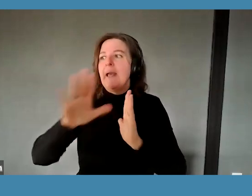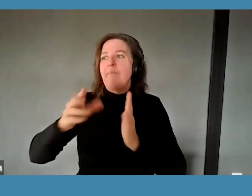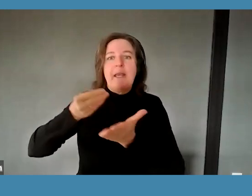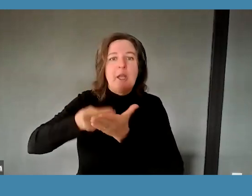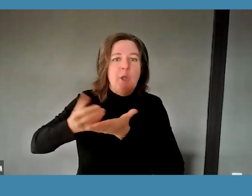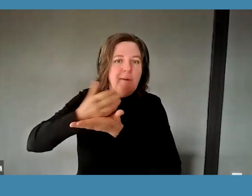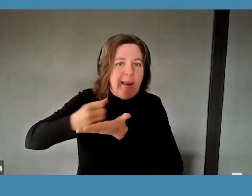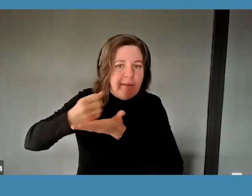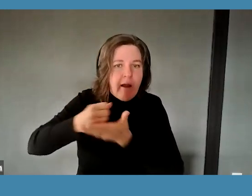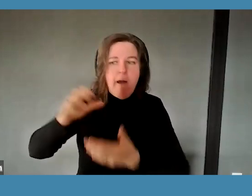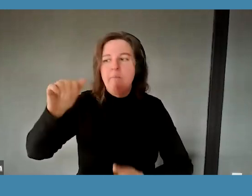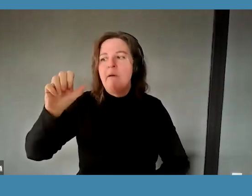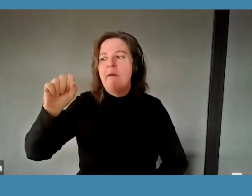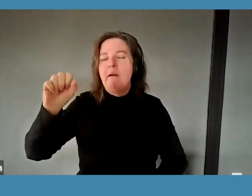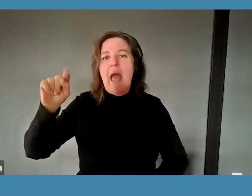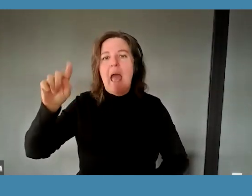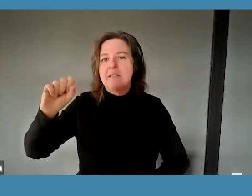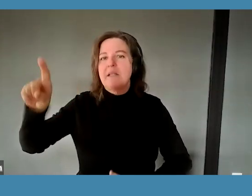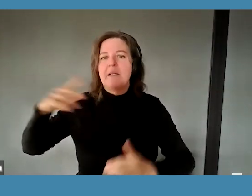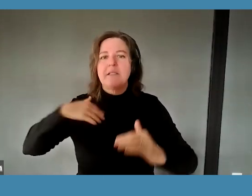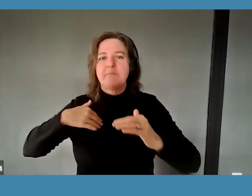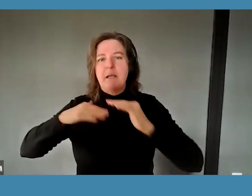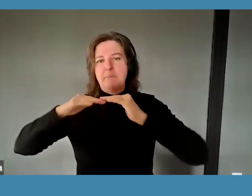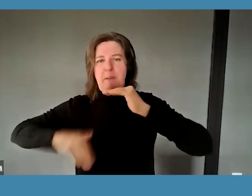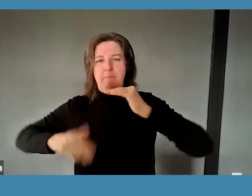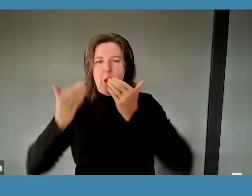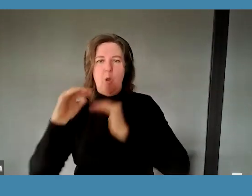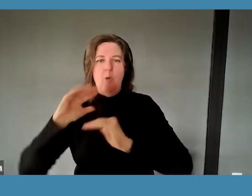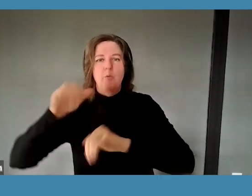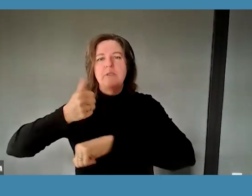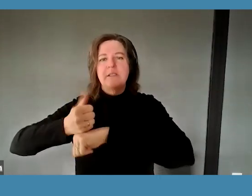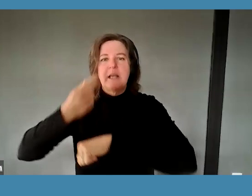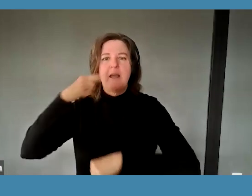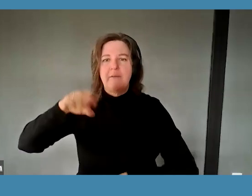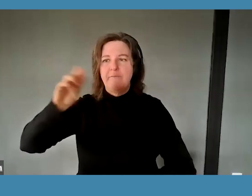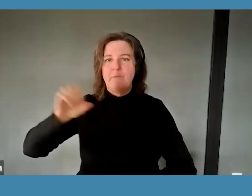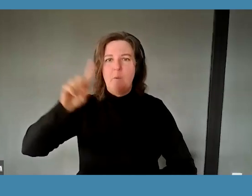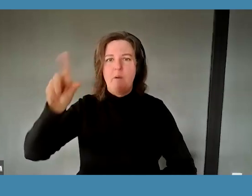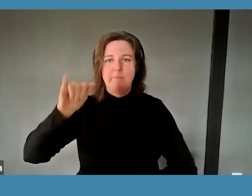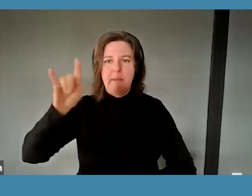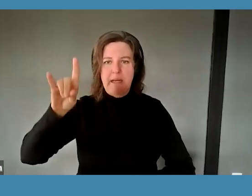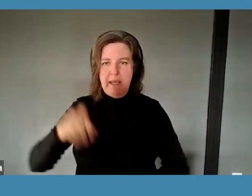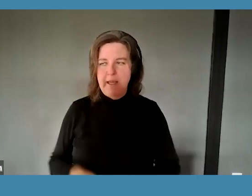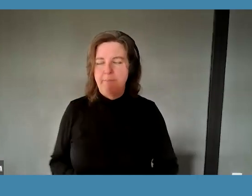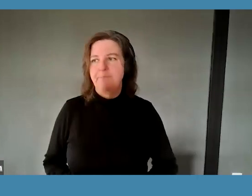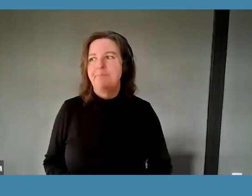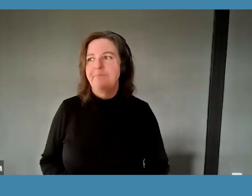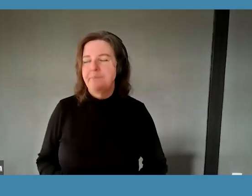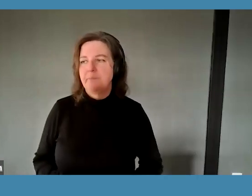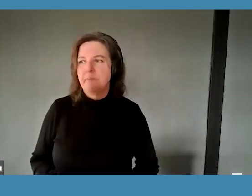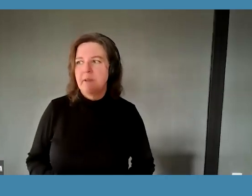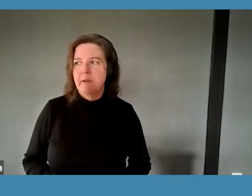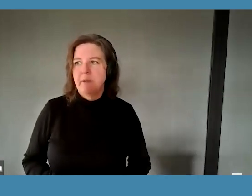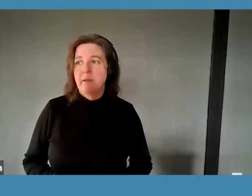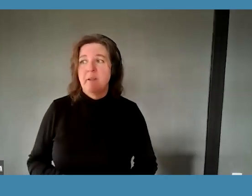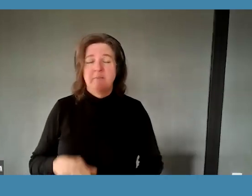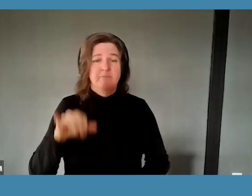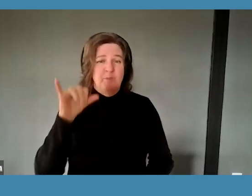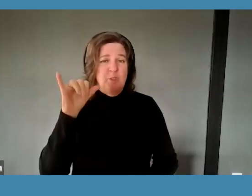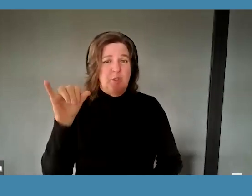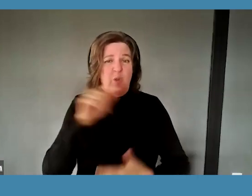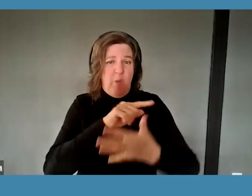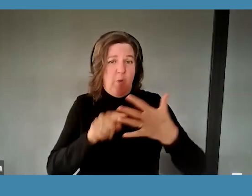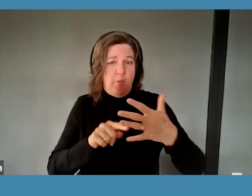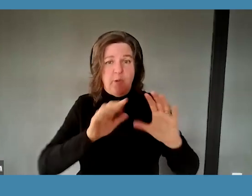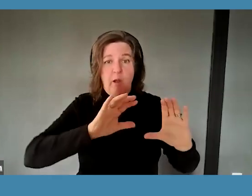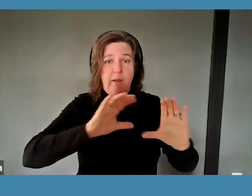set for Medicaid. So That's really those are the categories